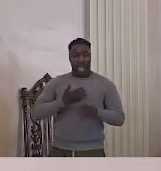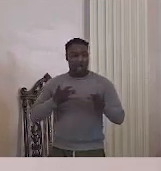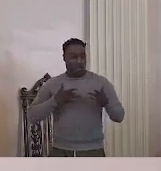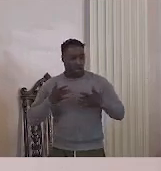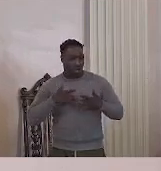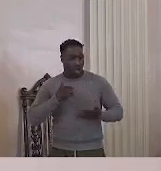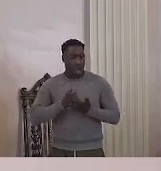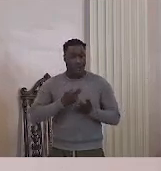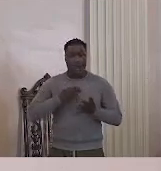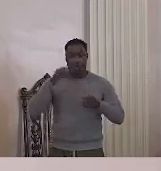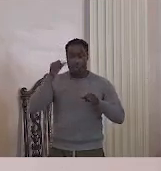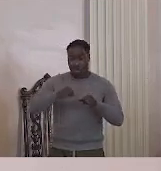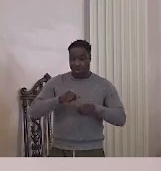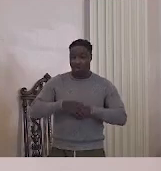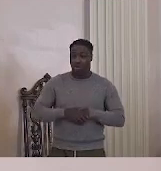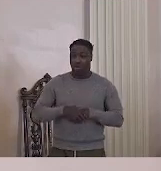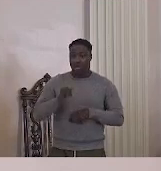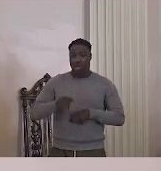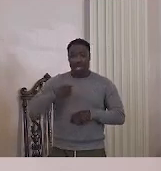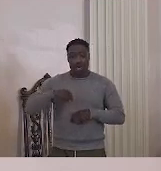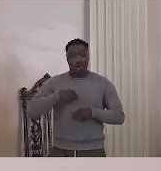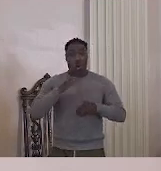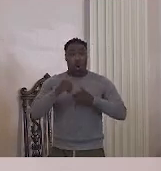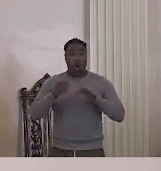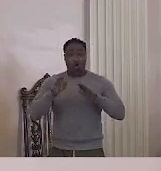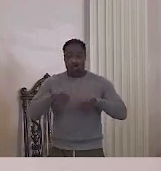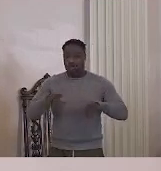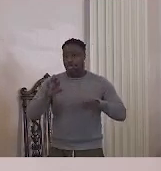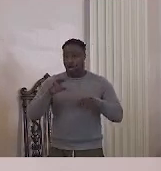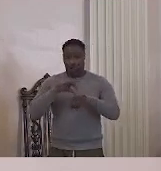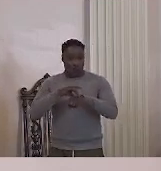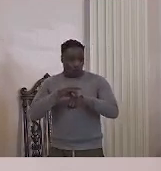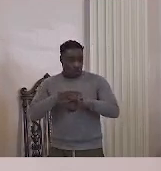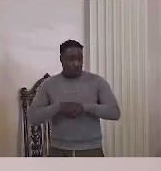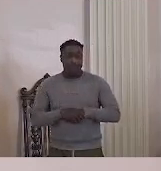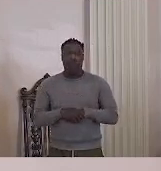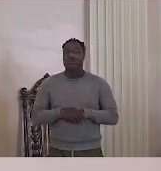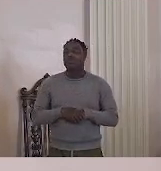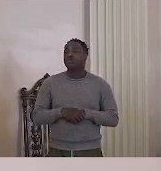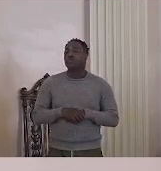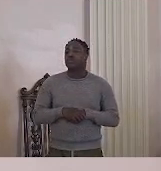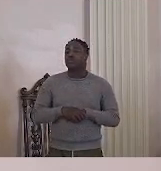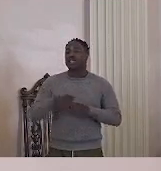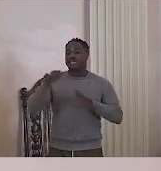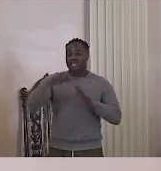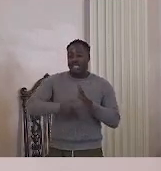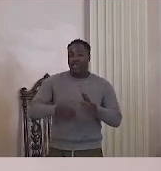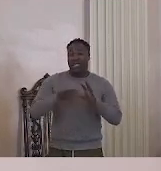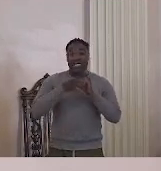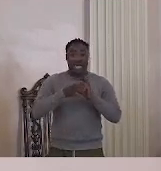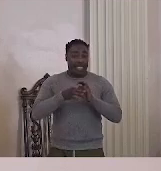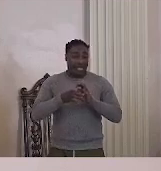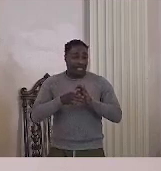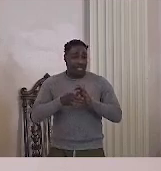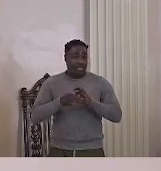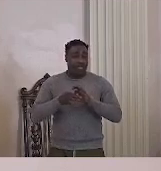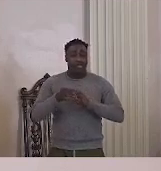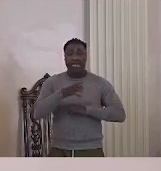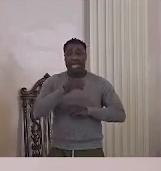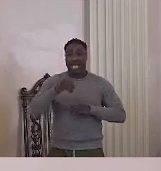Help us remember that we are all children of the earth, deeply connected